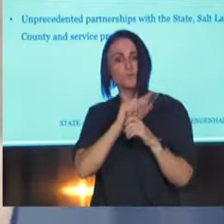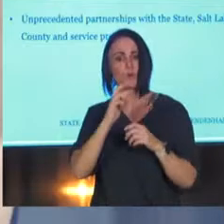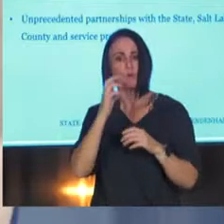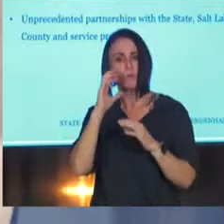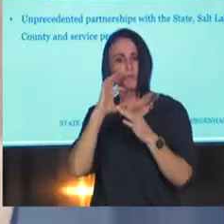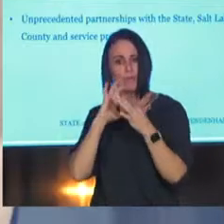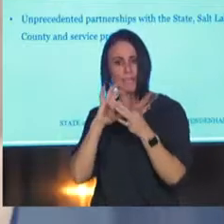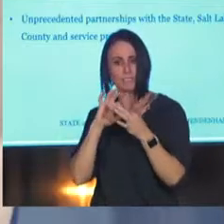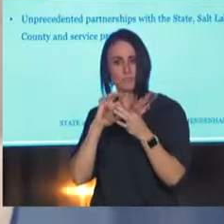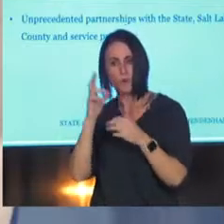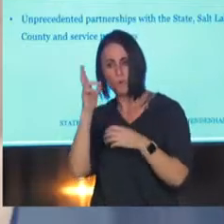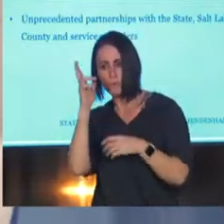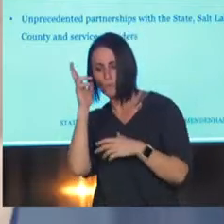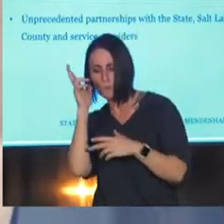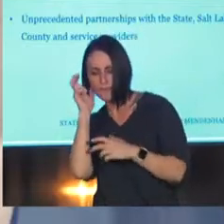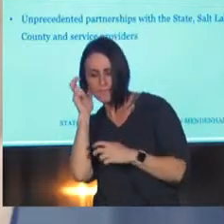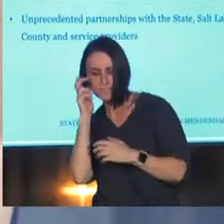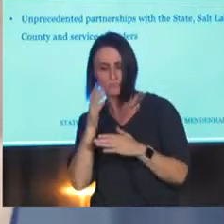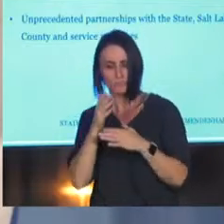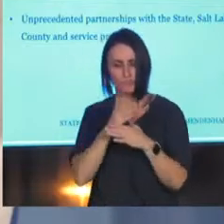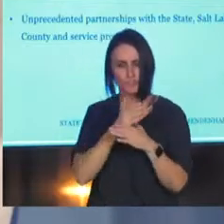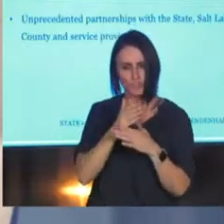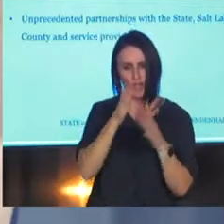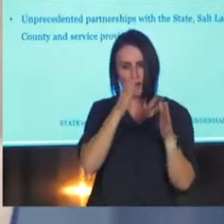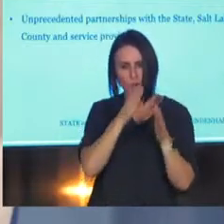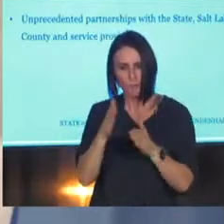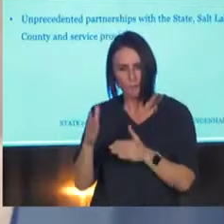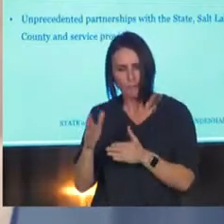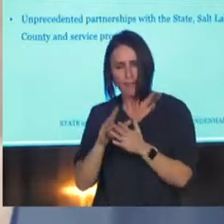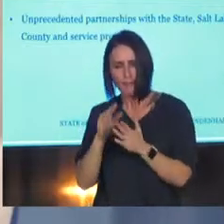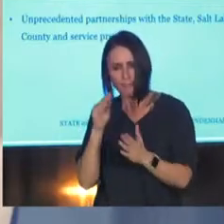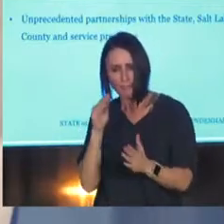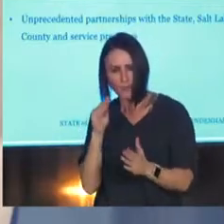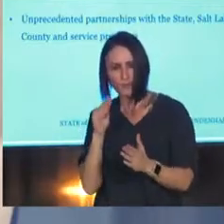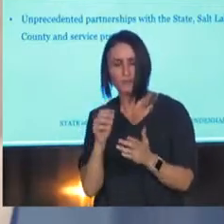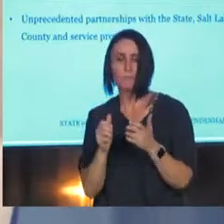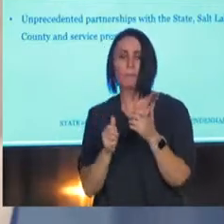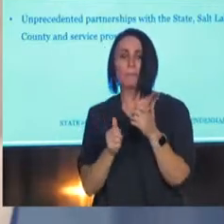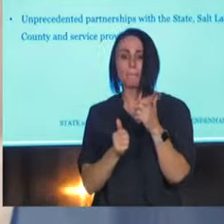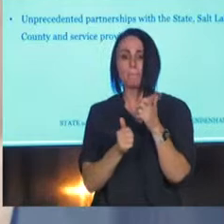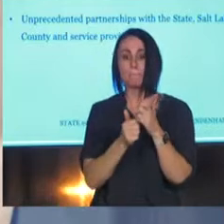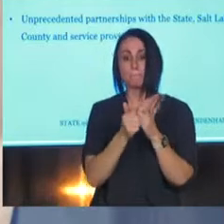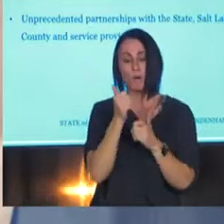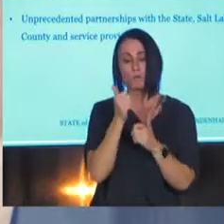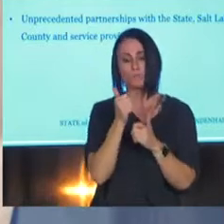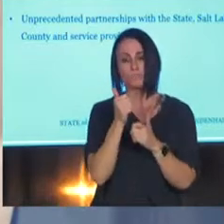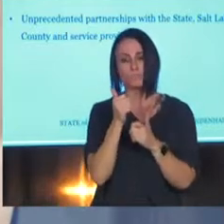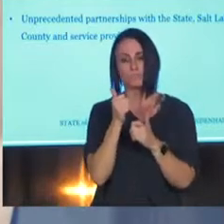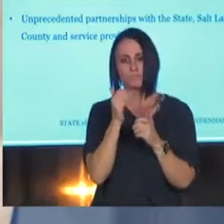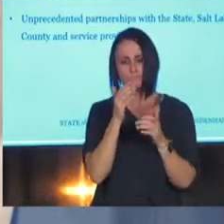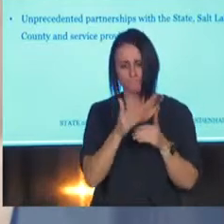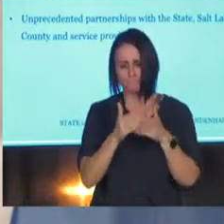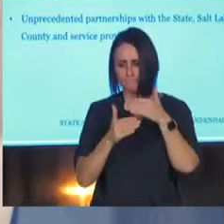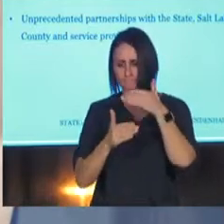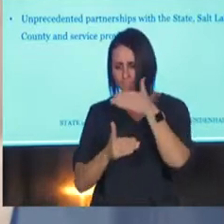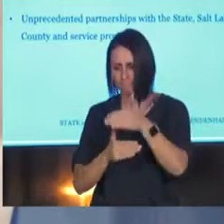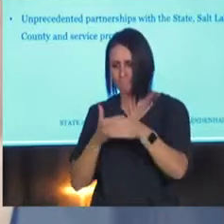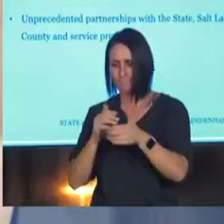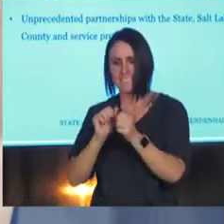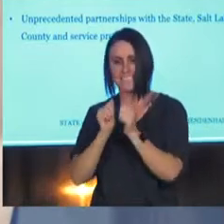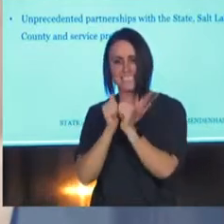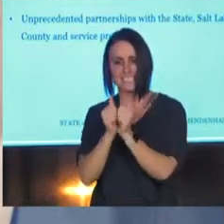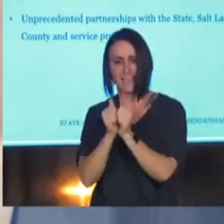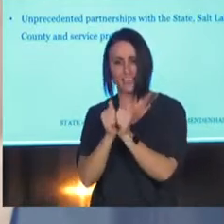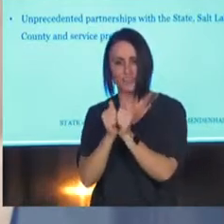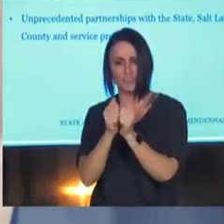listen, we share, we plan, we learn, and most of all, we move strategically together, because